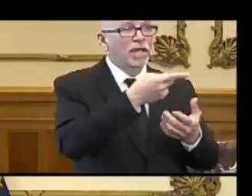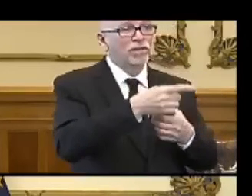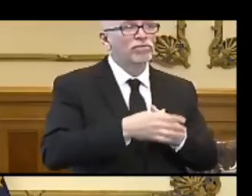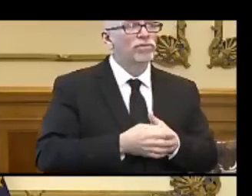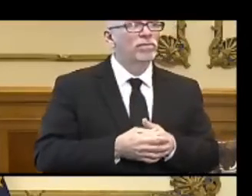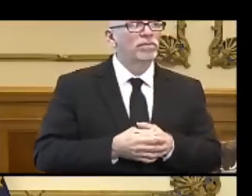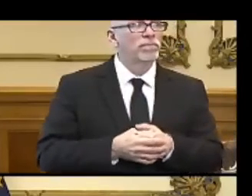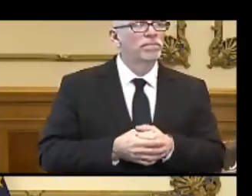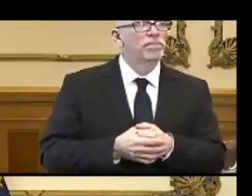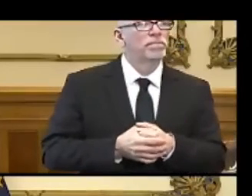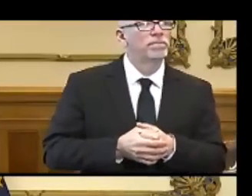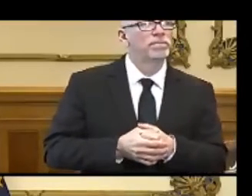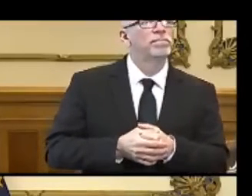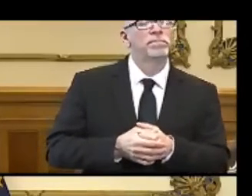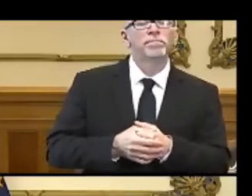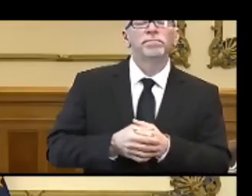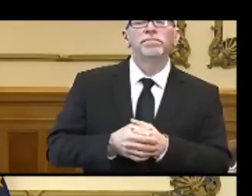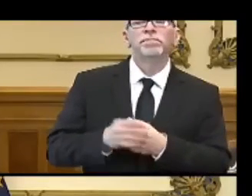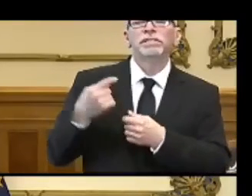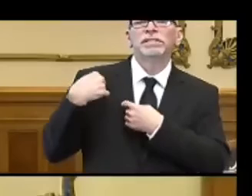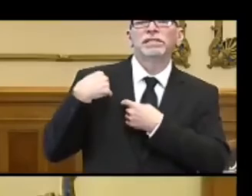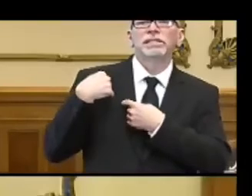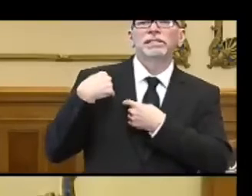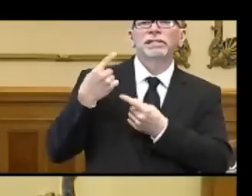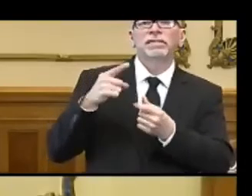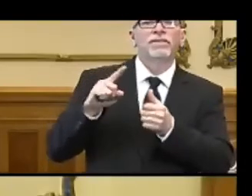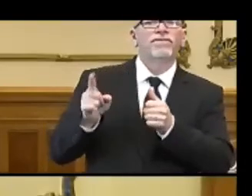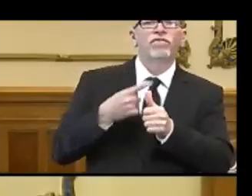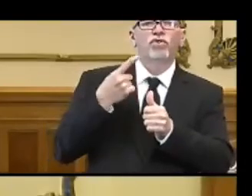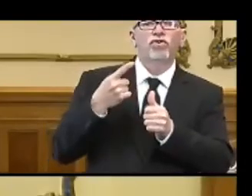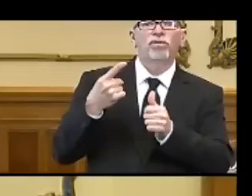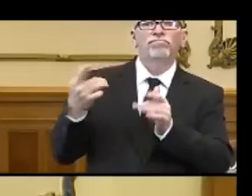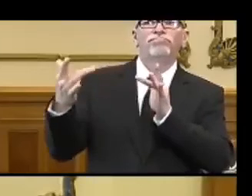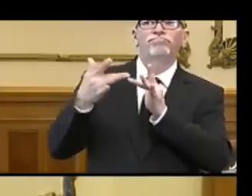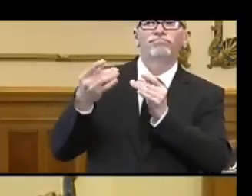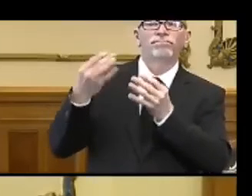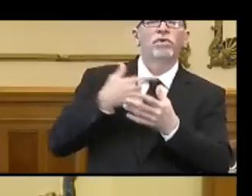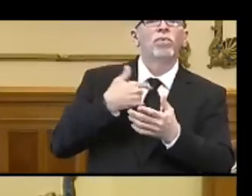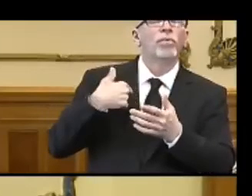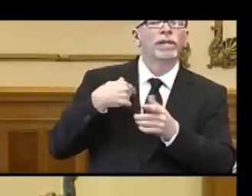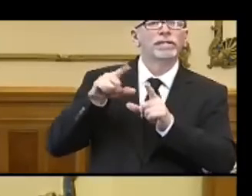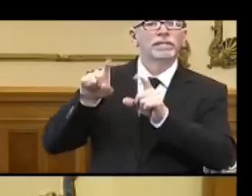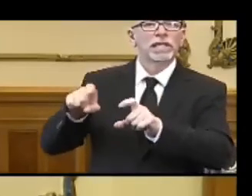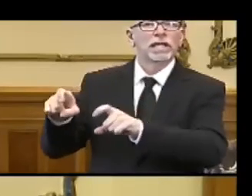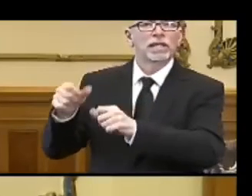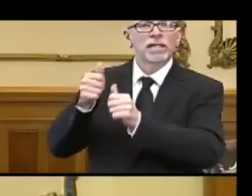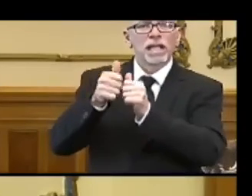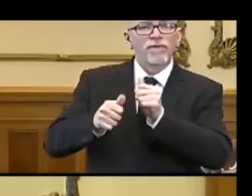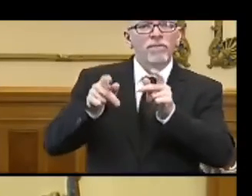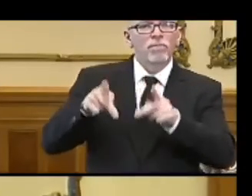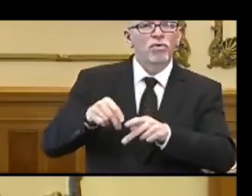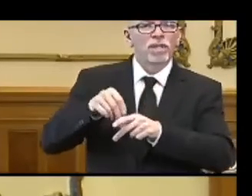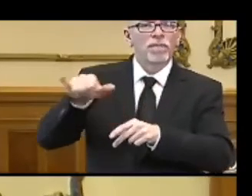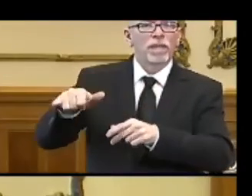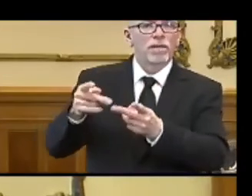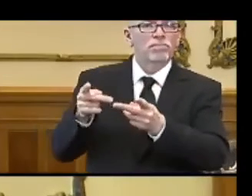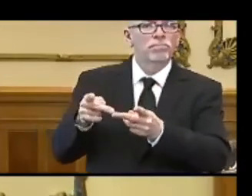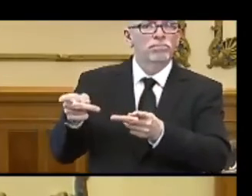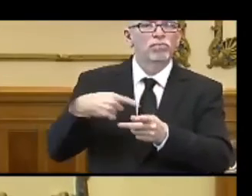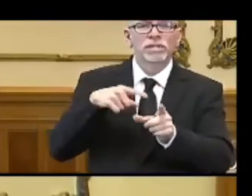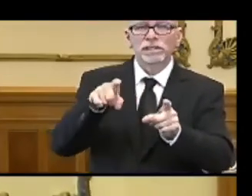Yeah, we, since the first contact, we've tested every person in that